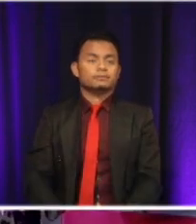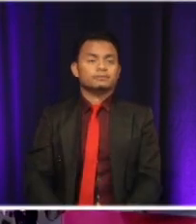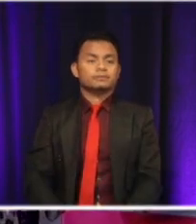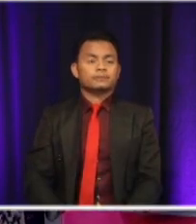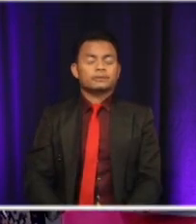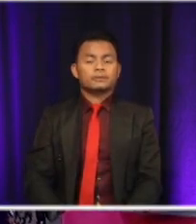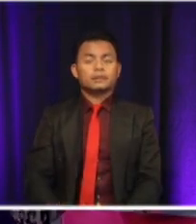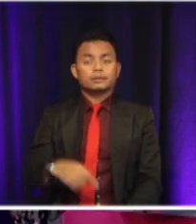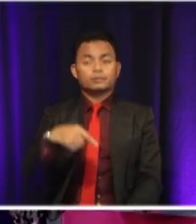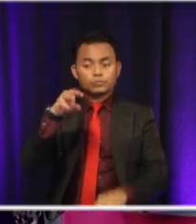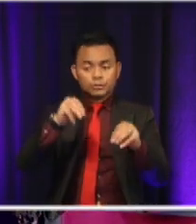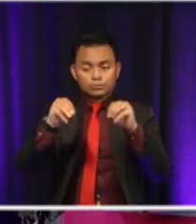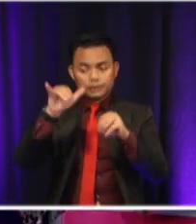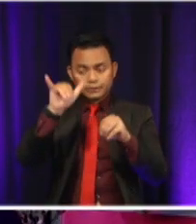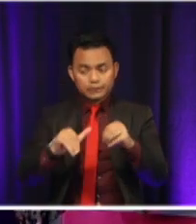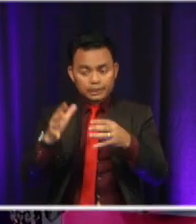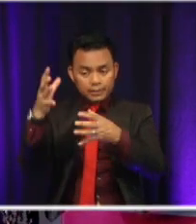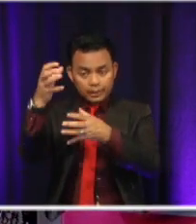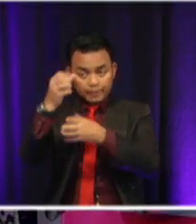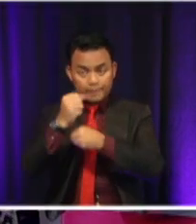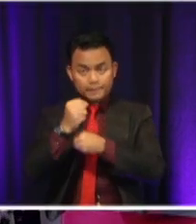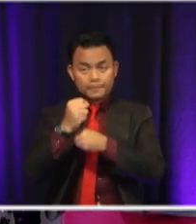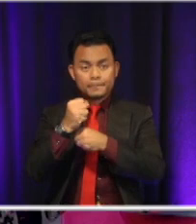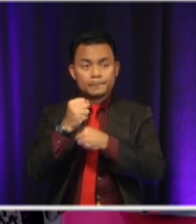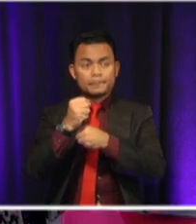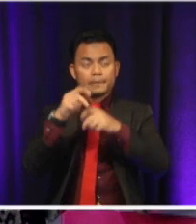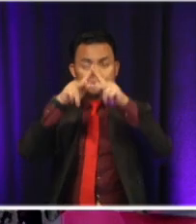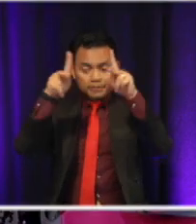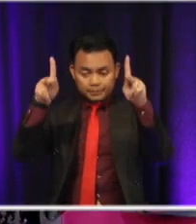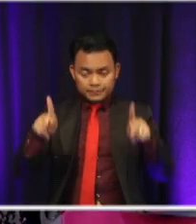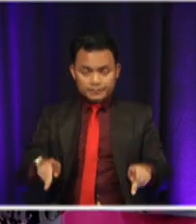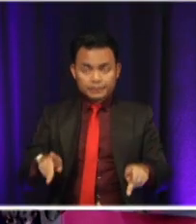taking this paper, the final paper for SPM